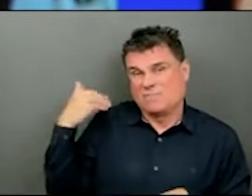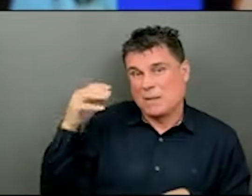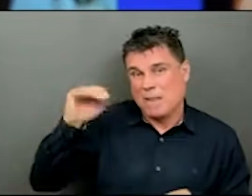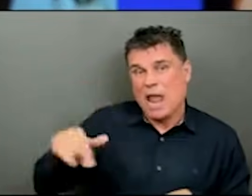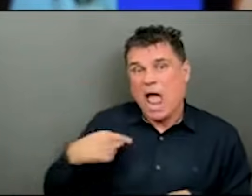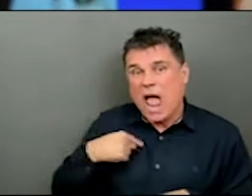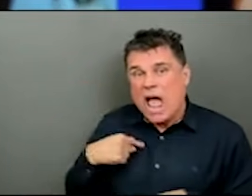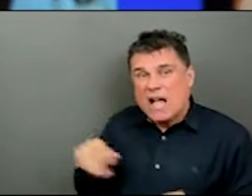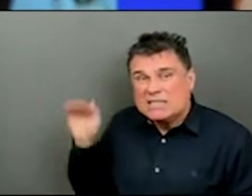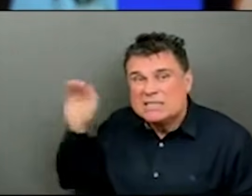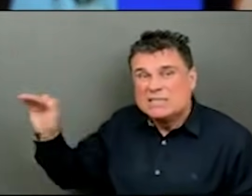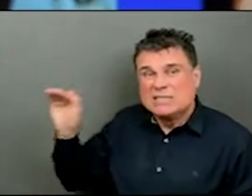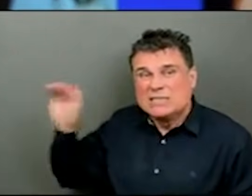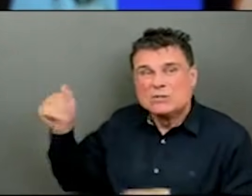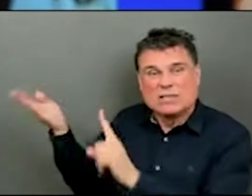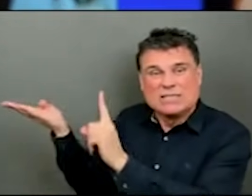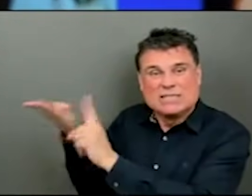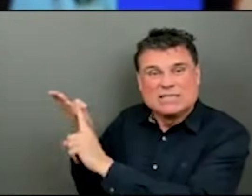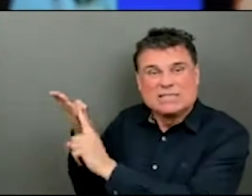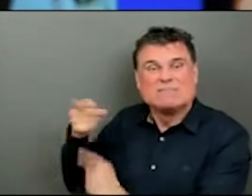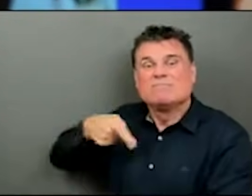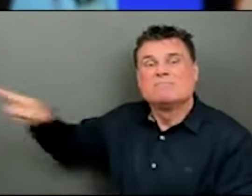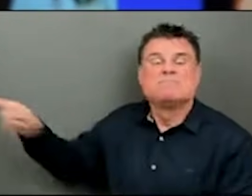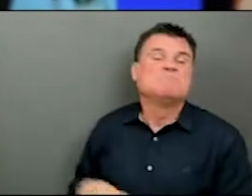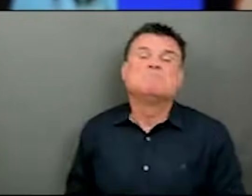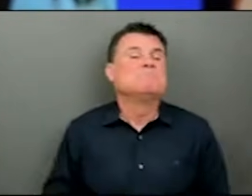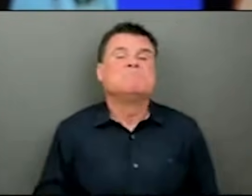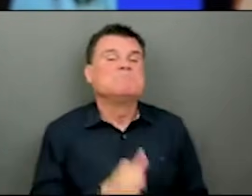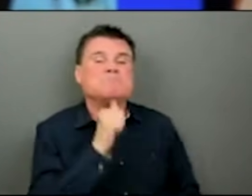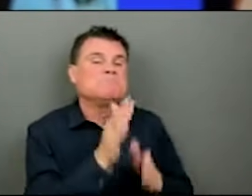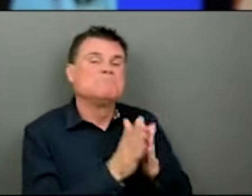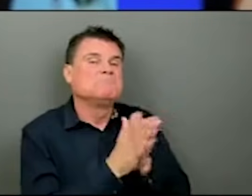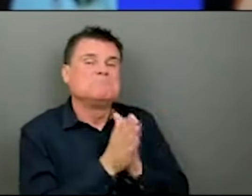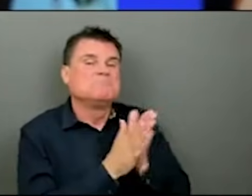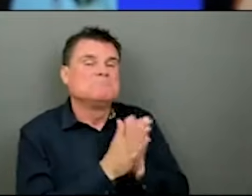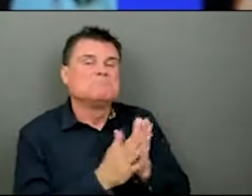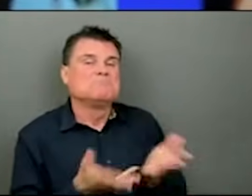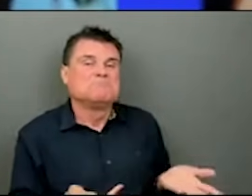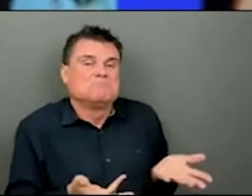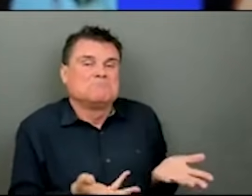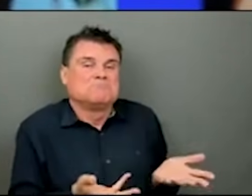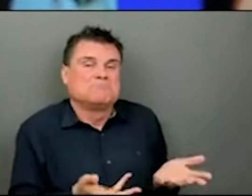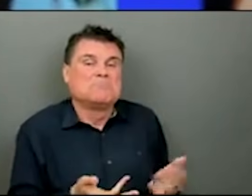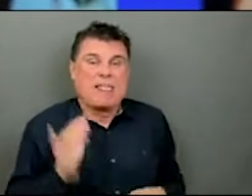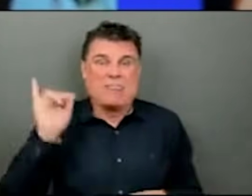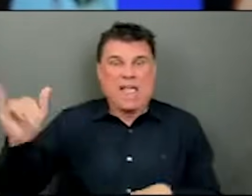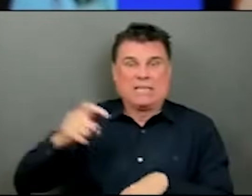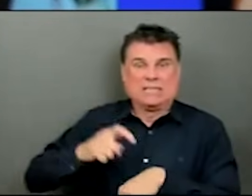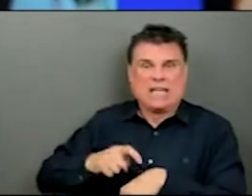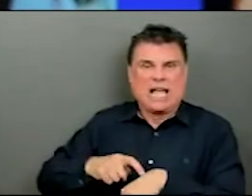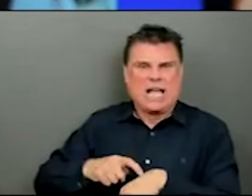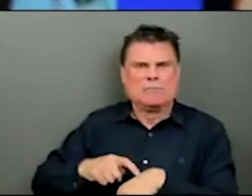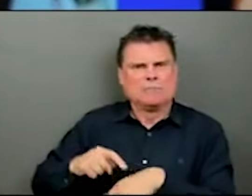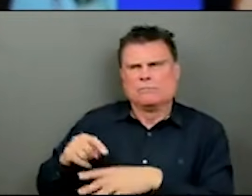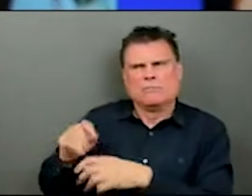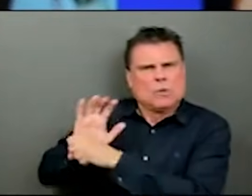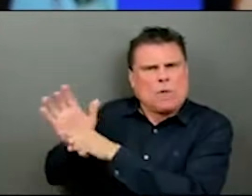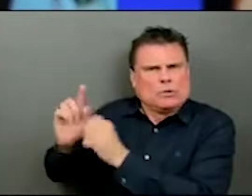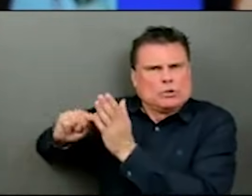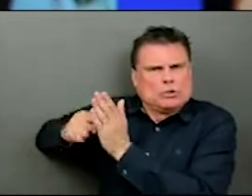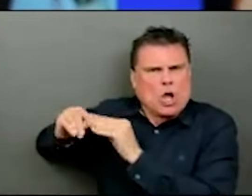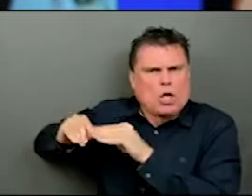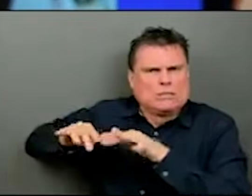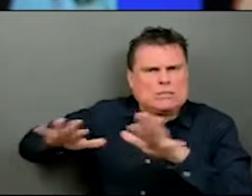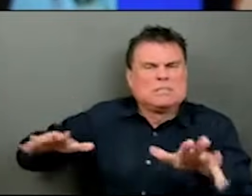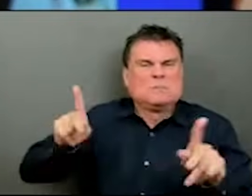that as we went through COVID-19, of course, you'll remember we were in the early stages at that point. No one anticipated that we would